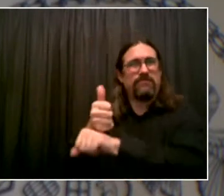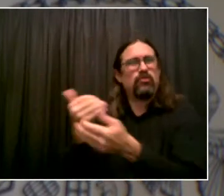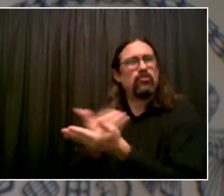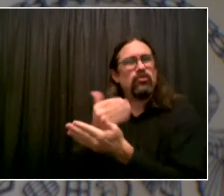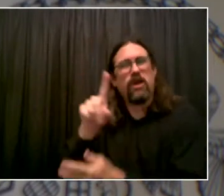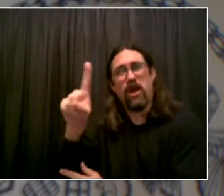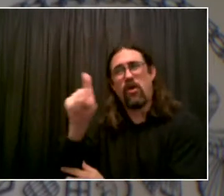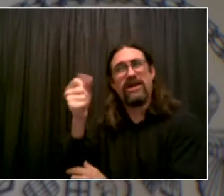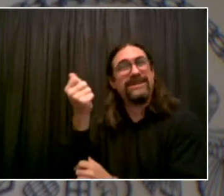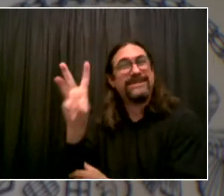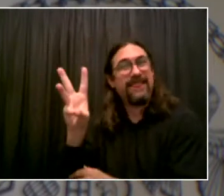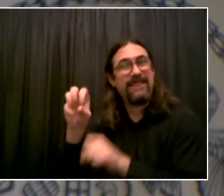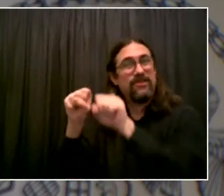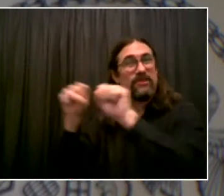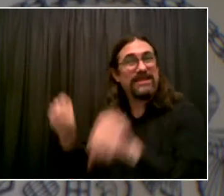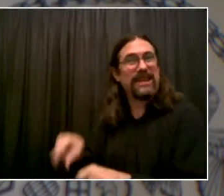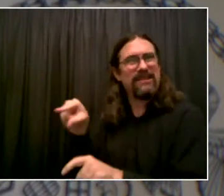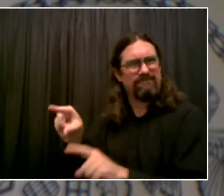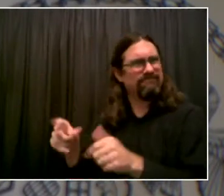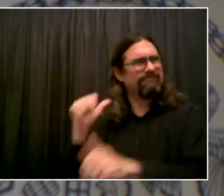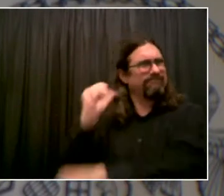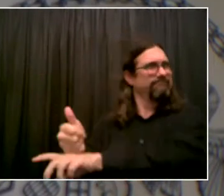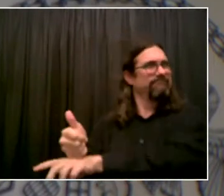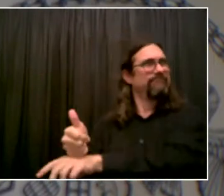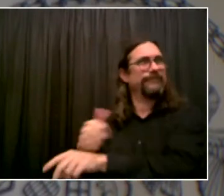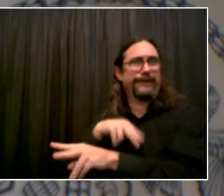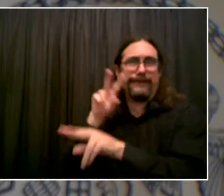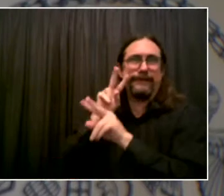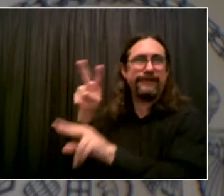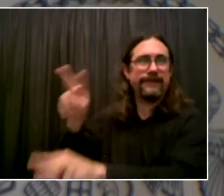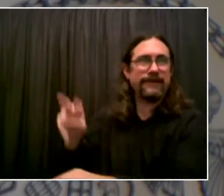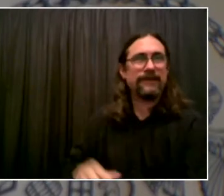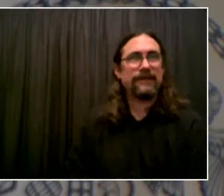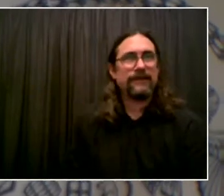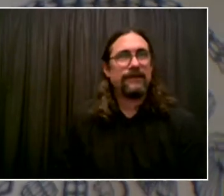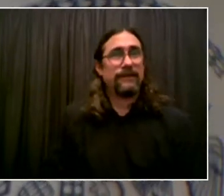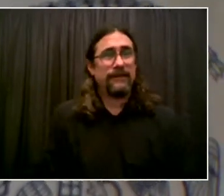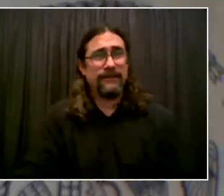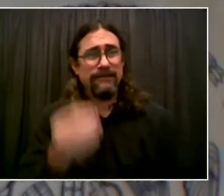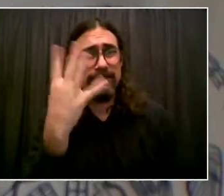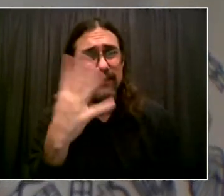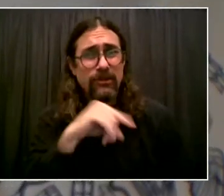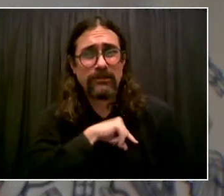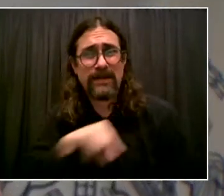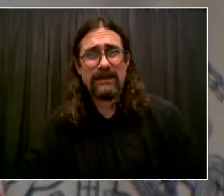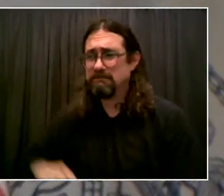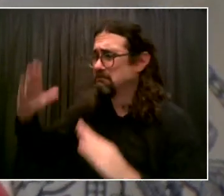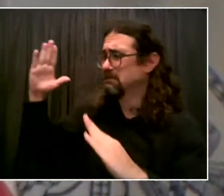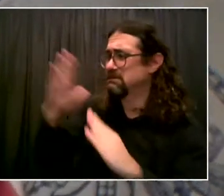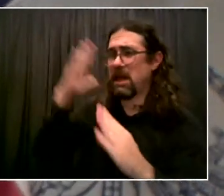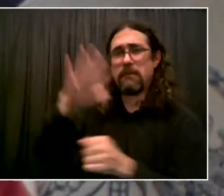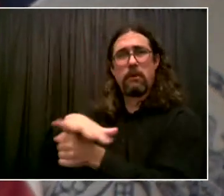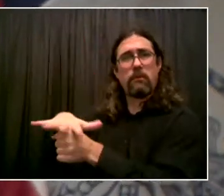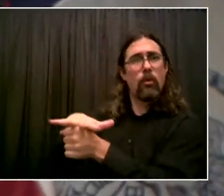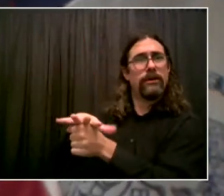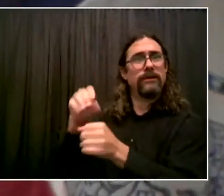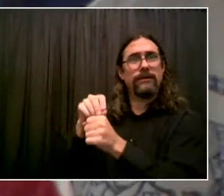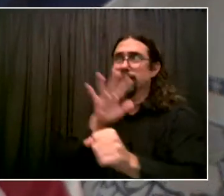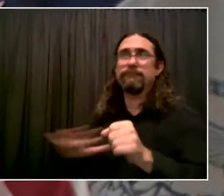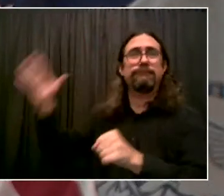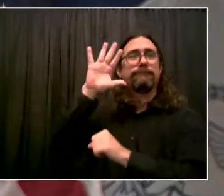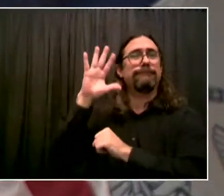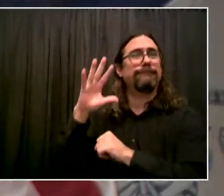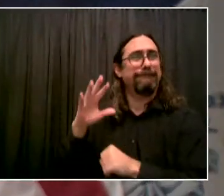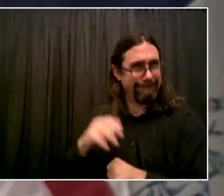on earth than this county. Thank you, Mr. Mayor, for being here. Thank you so much, Borough President. Let's see. This is, I